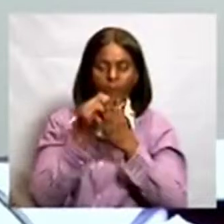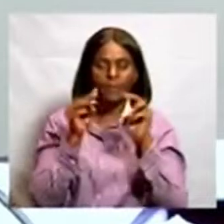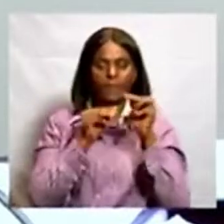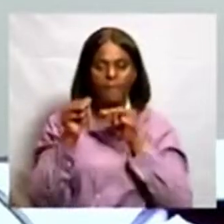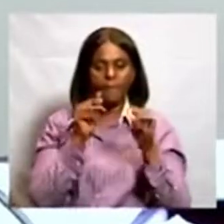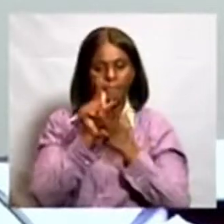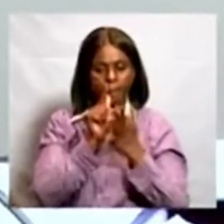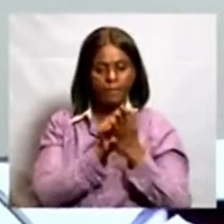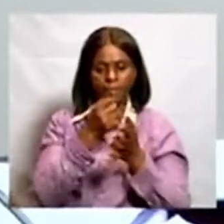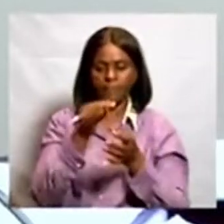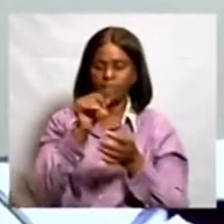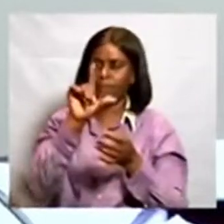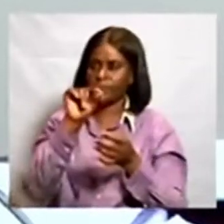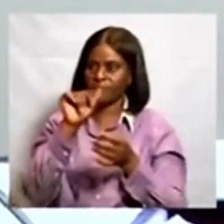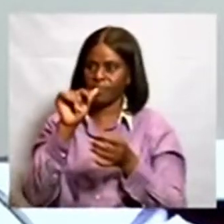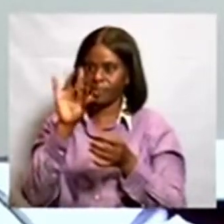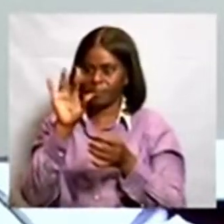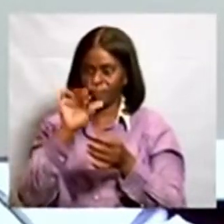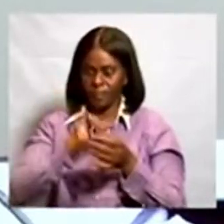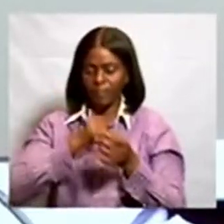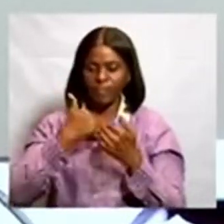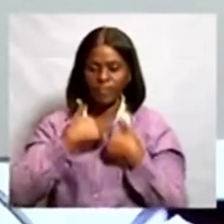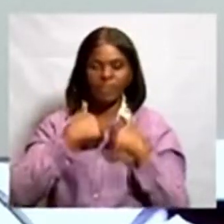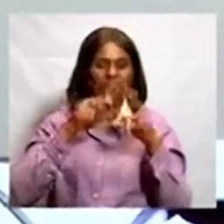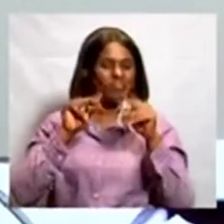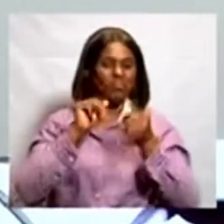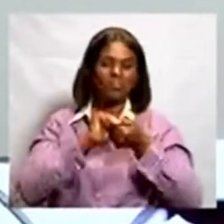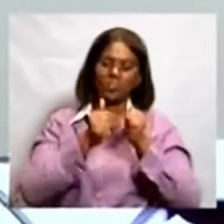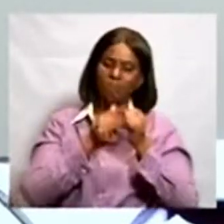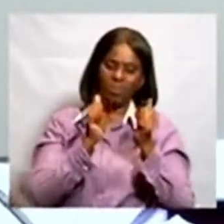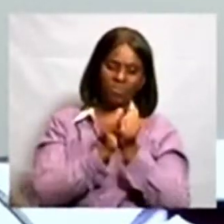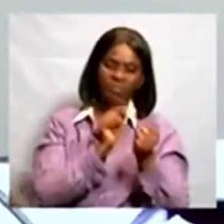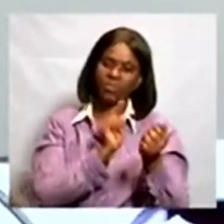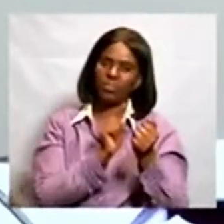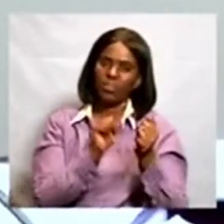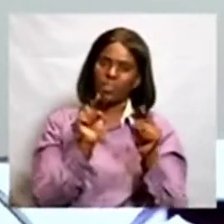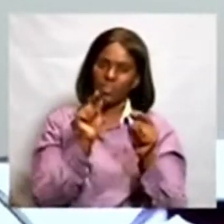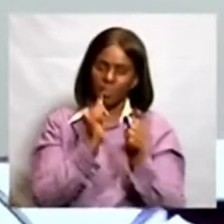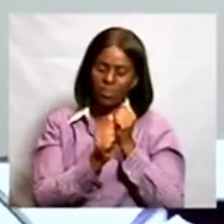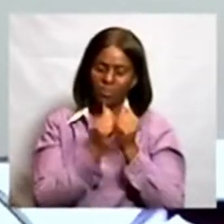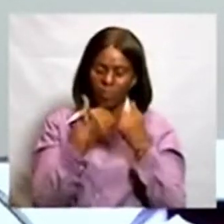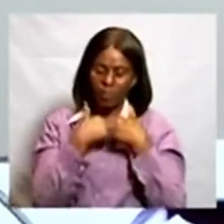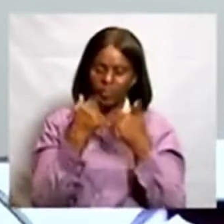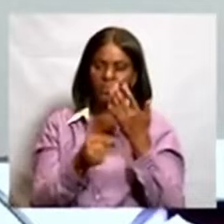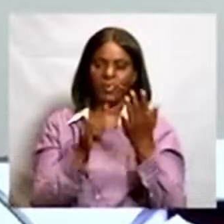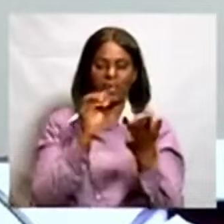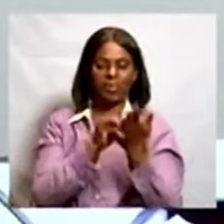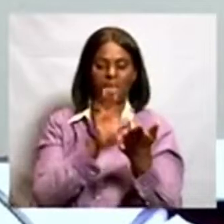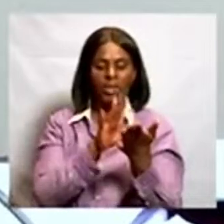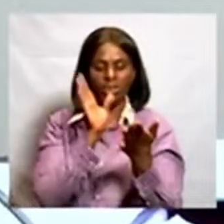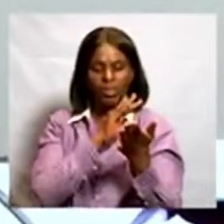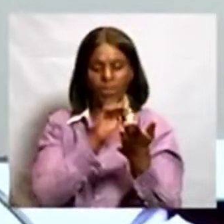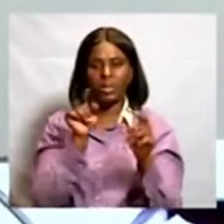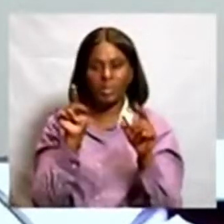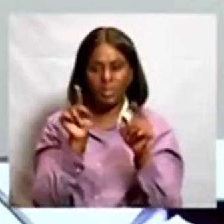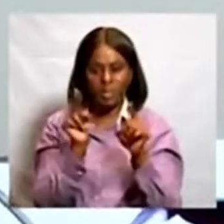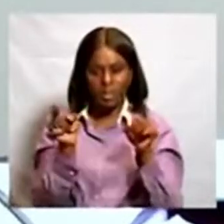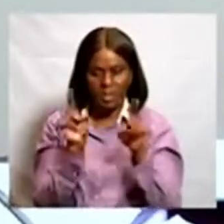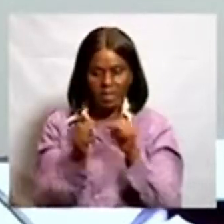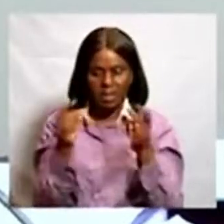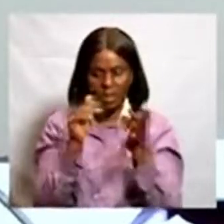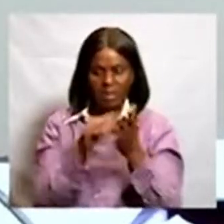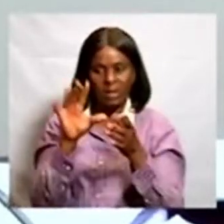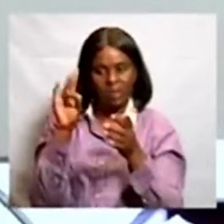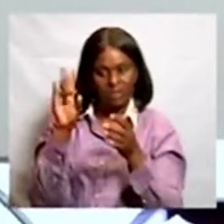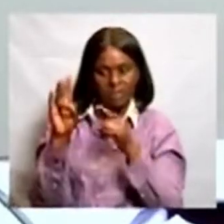of 2018, and we have no issues with the provisions that have been put there. Then part 7 is on